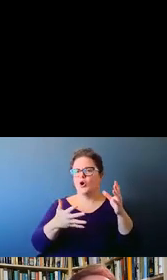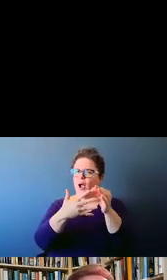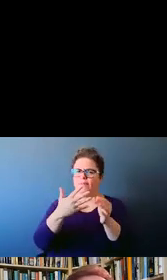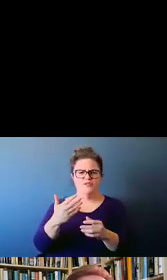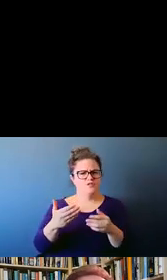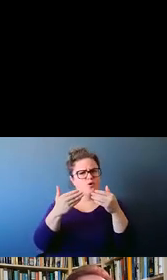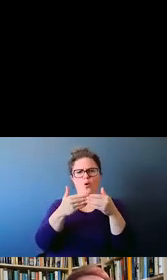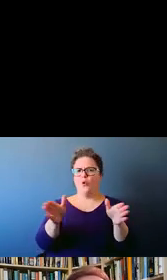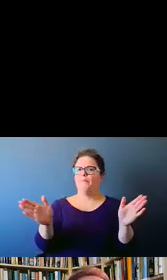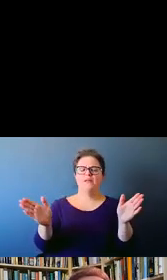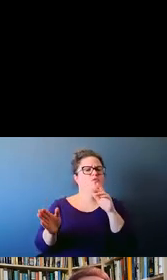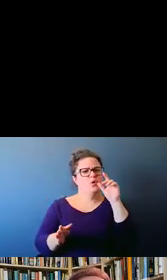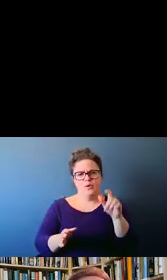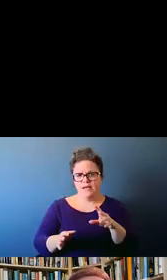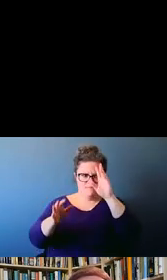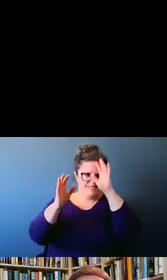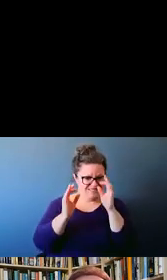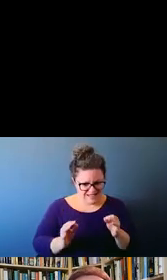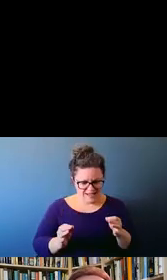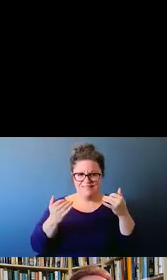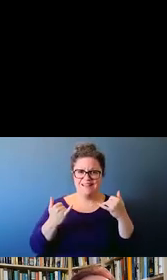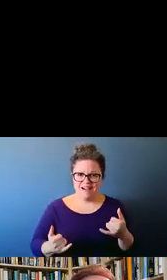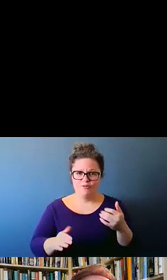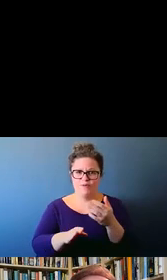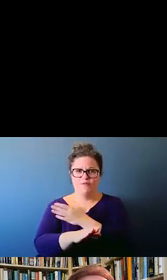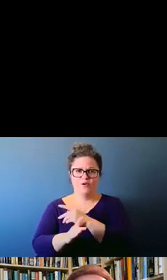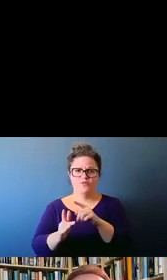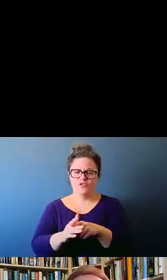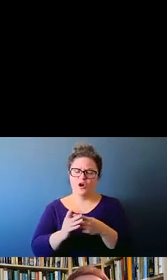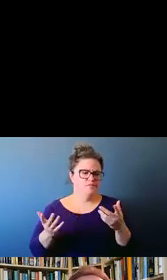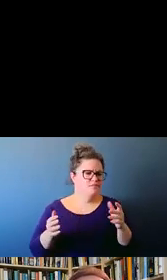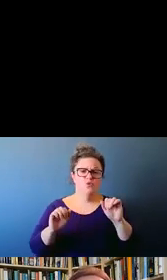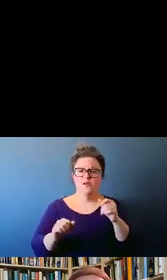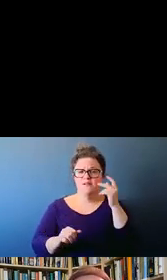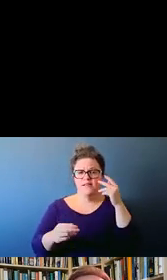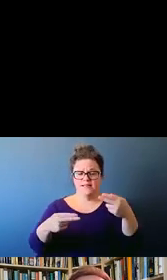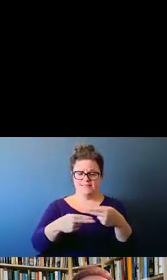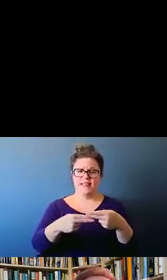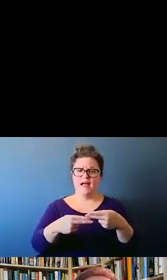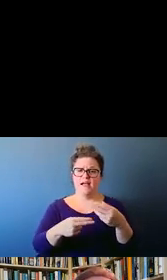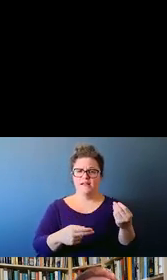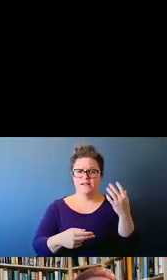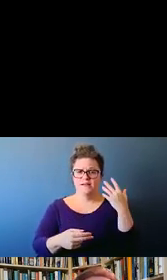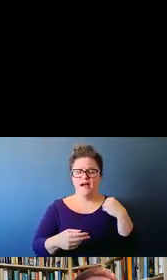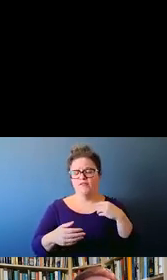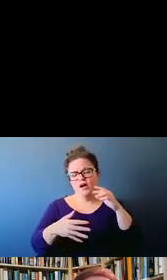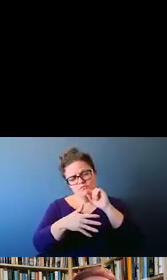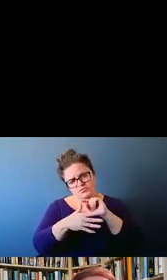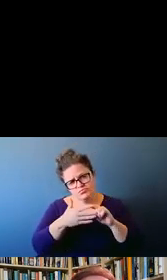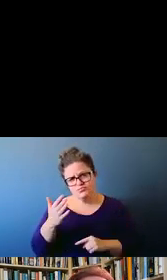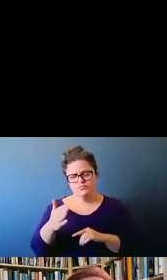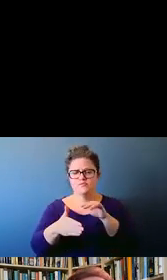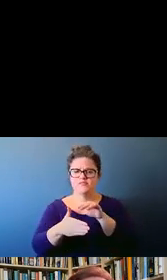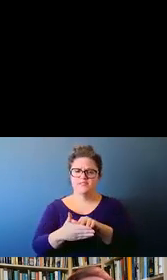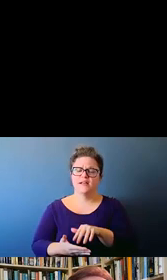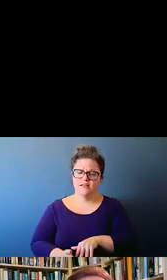in before you start. And as you can see from this slide, there's a whole range of things that we study, which